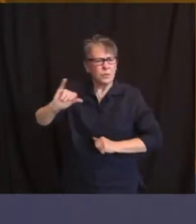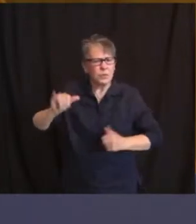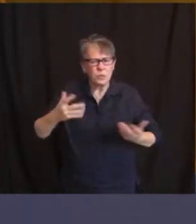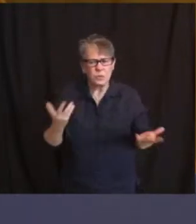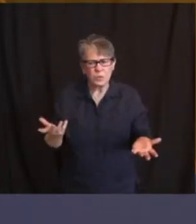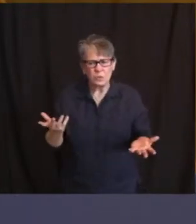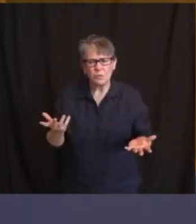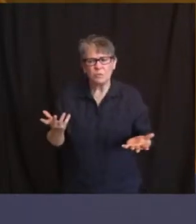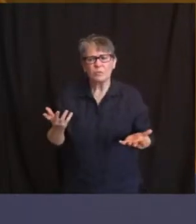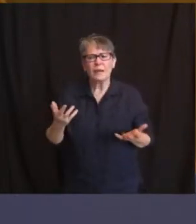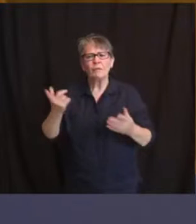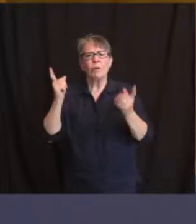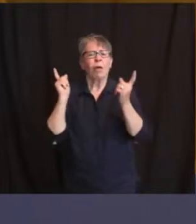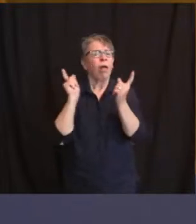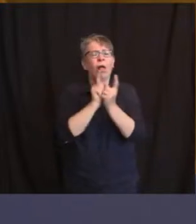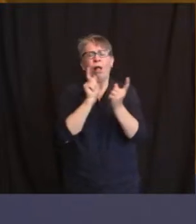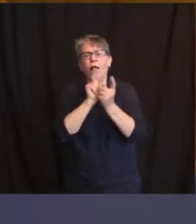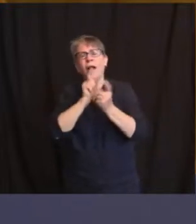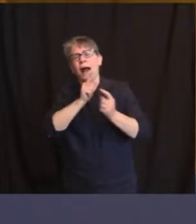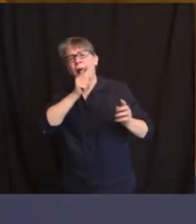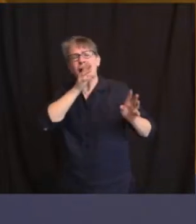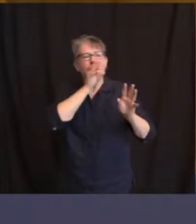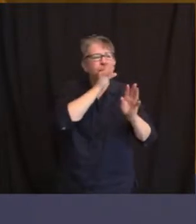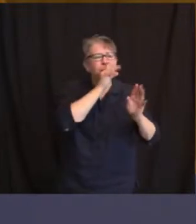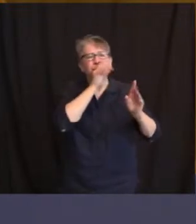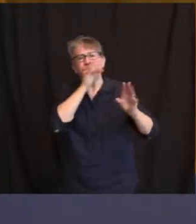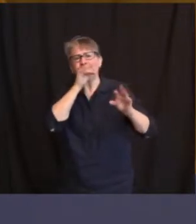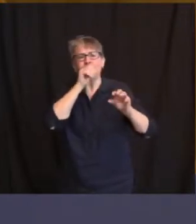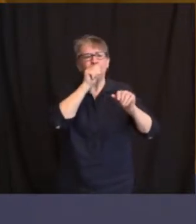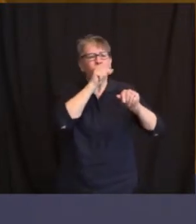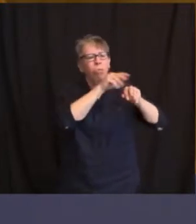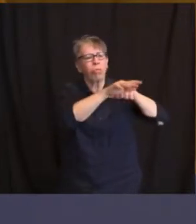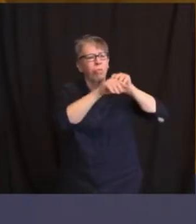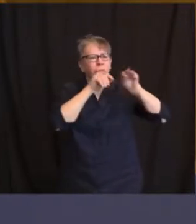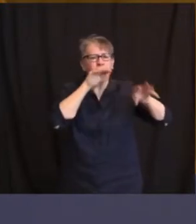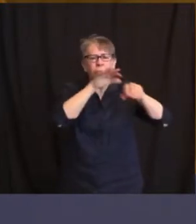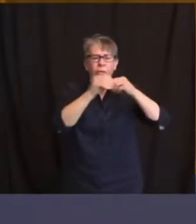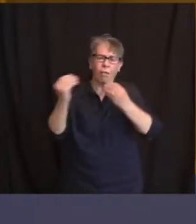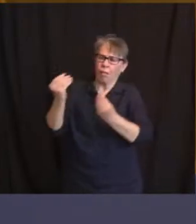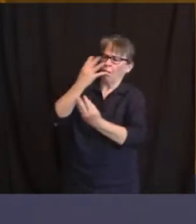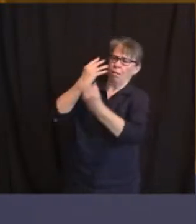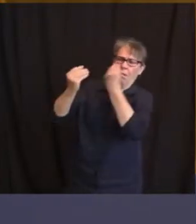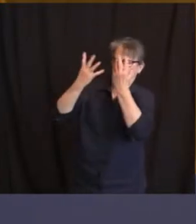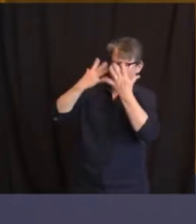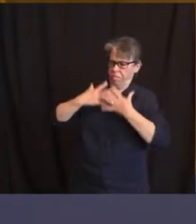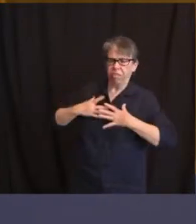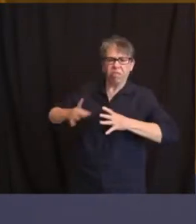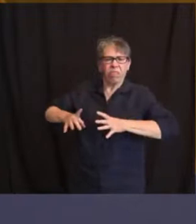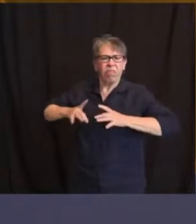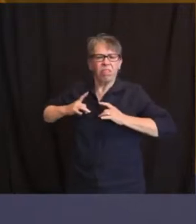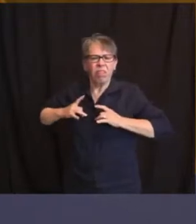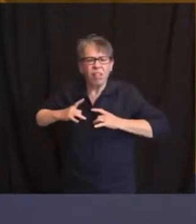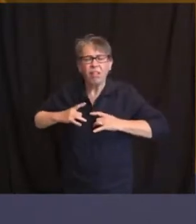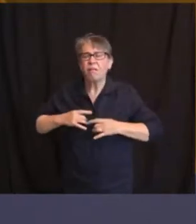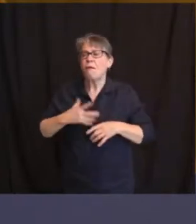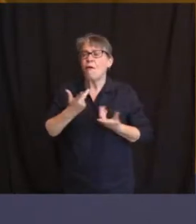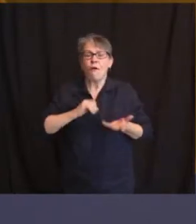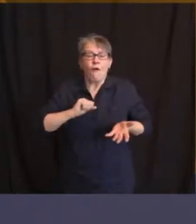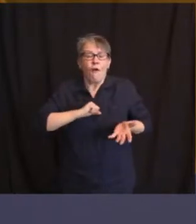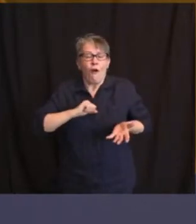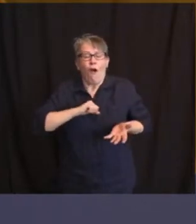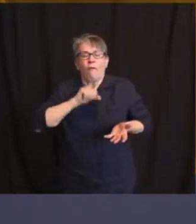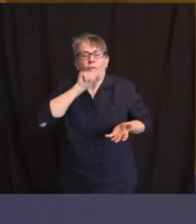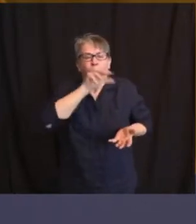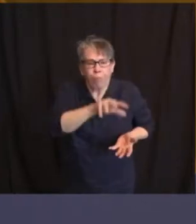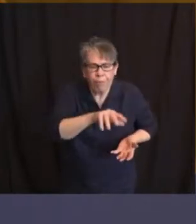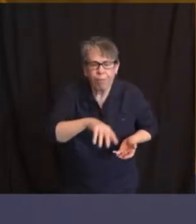sneezing. And remember, you can transmit the virus even if you do not have symptoms. So stay connected, stay safe,